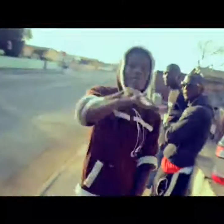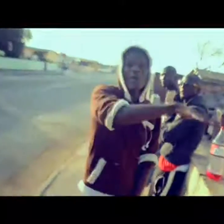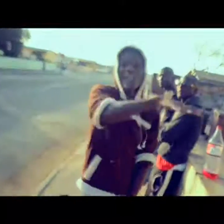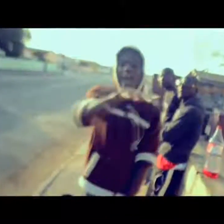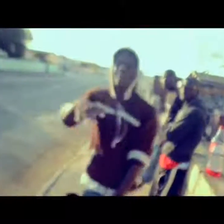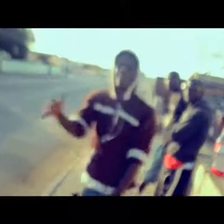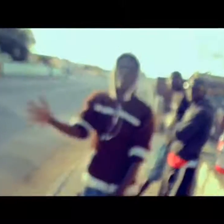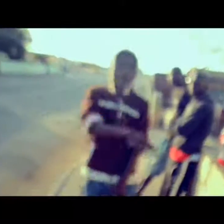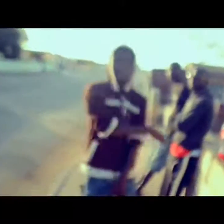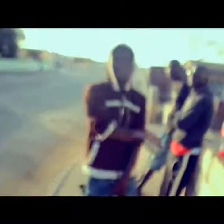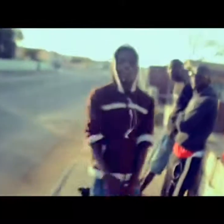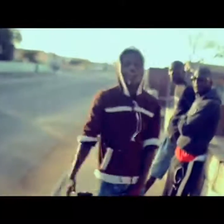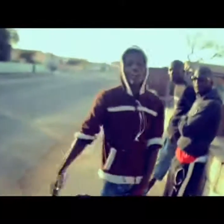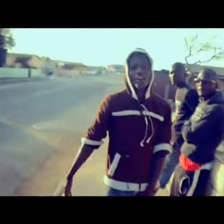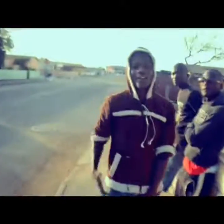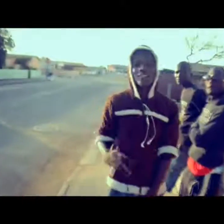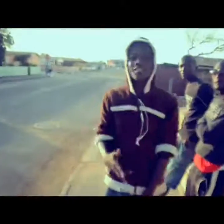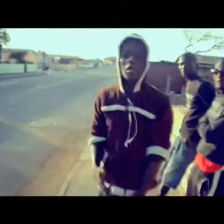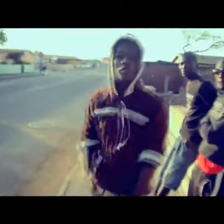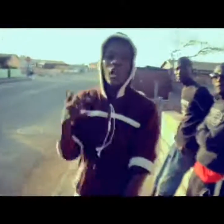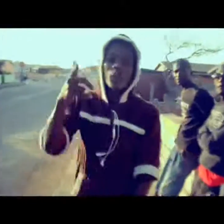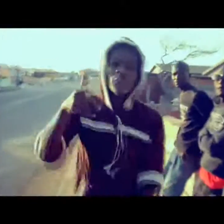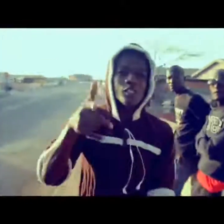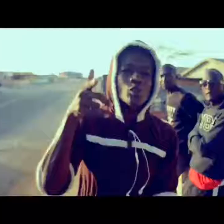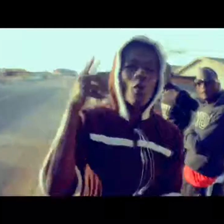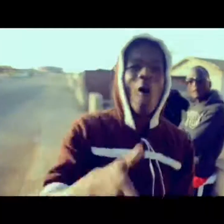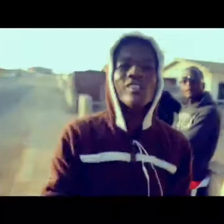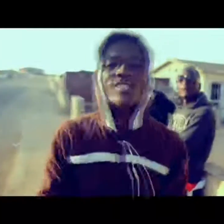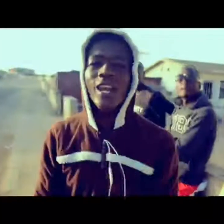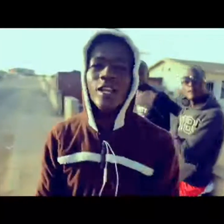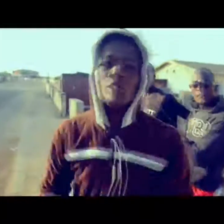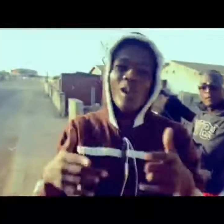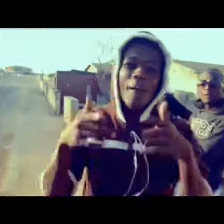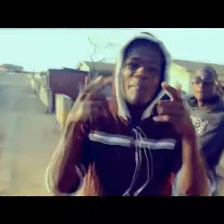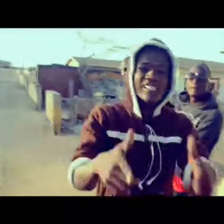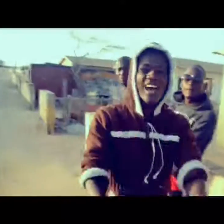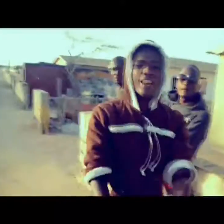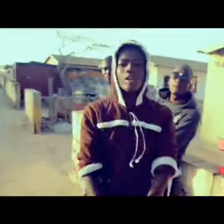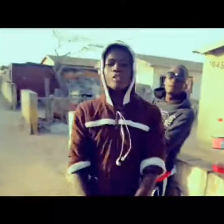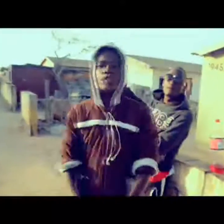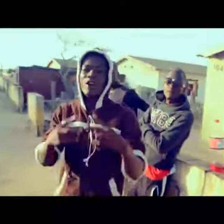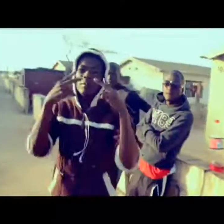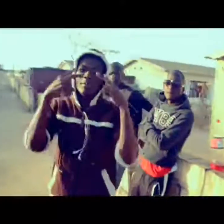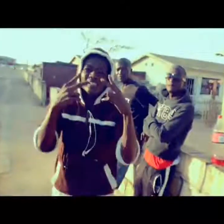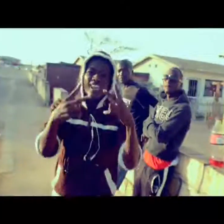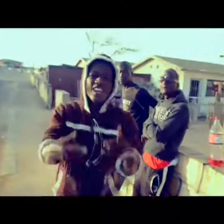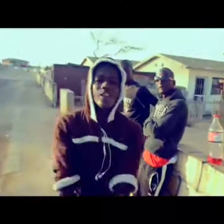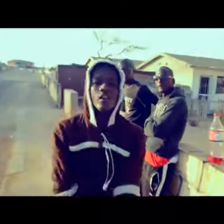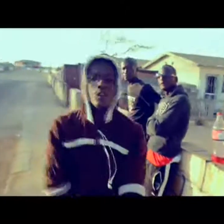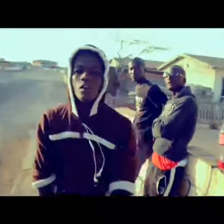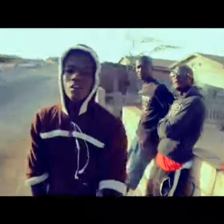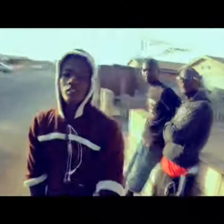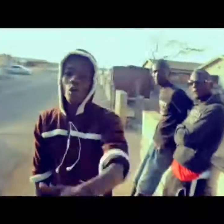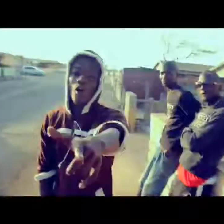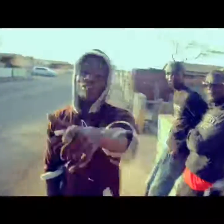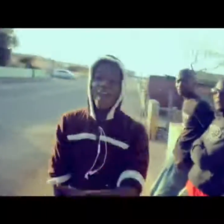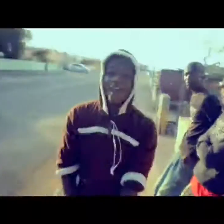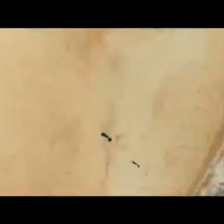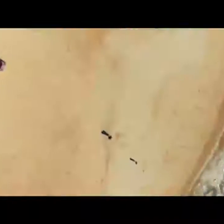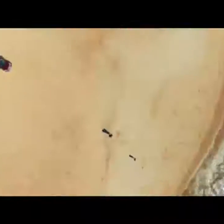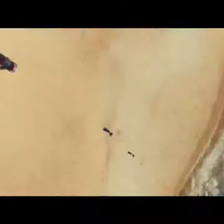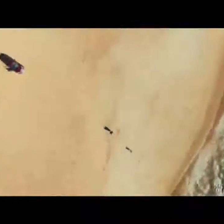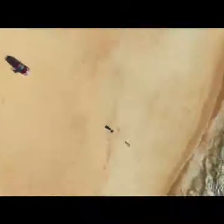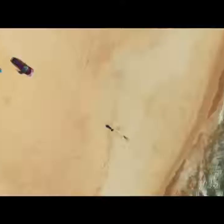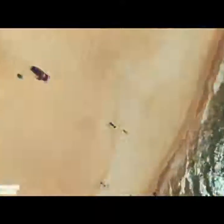Ngirepiqiniso ngithi mamelani nonke. It seems I visit you on screens to let my side of the story be seen.